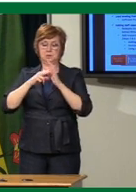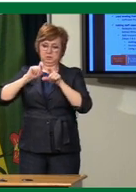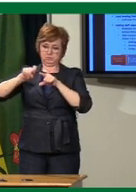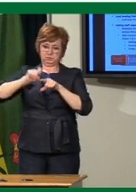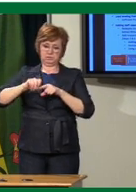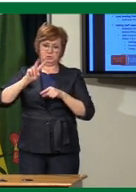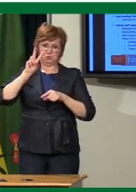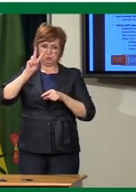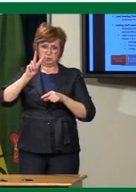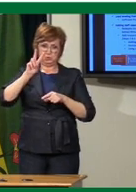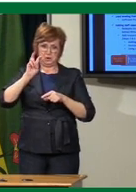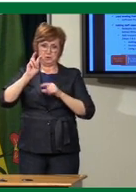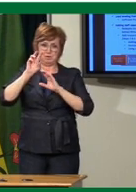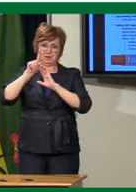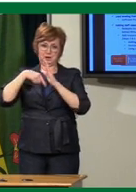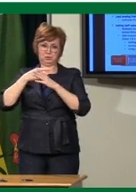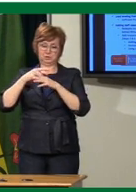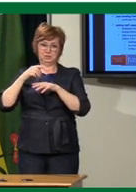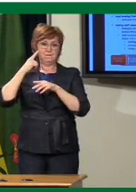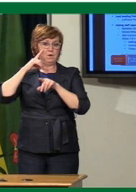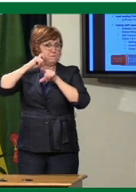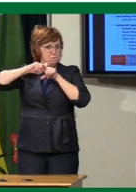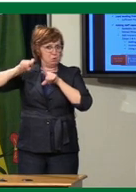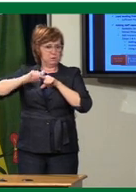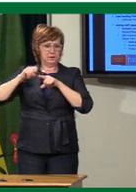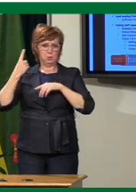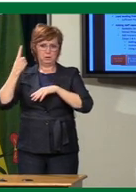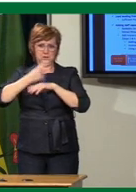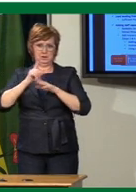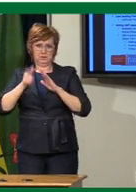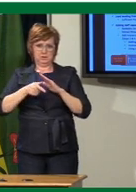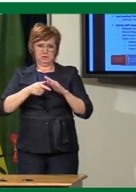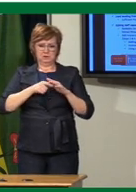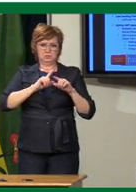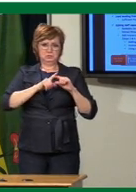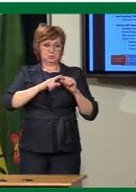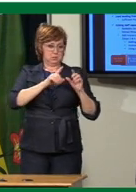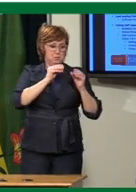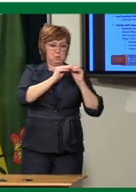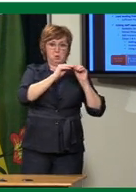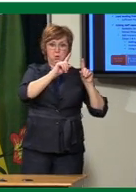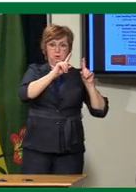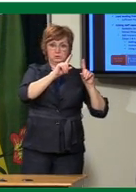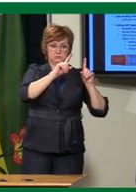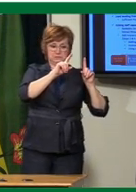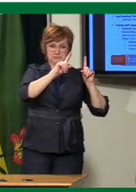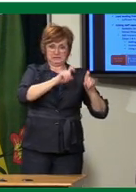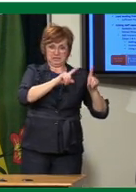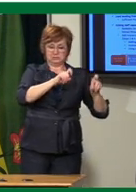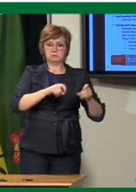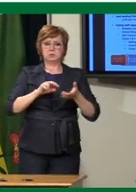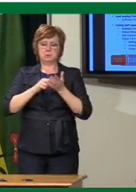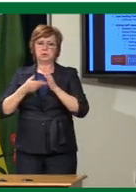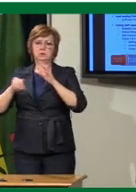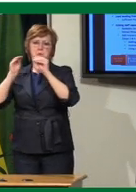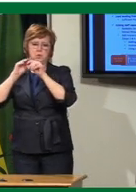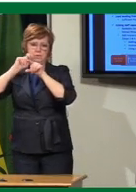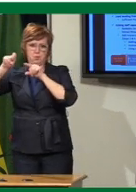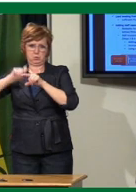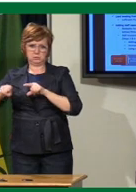And of course, this increases as the demand increases. But I think you can appreciate that